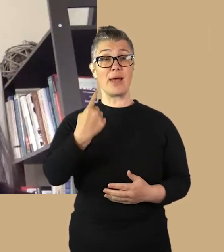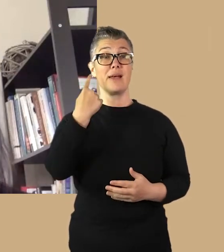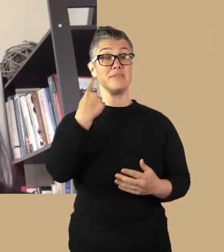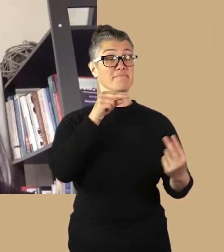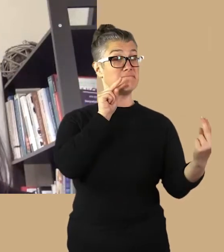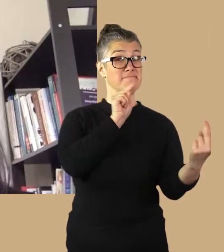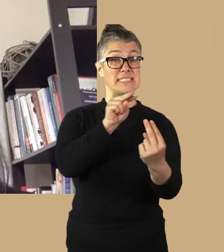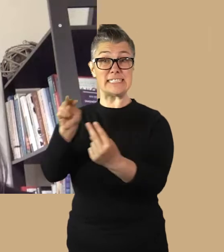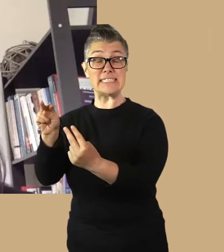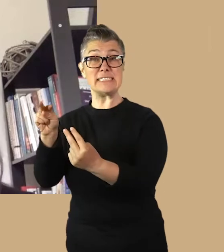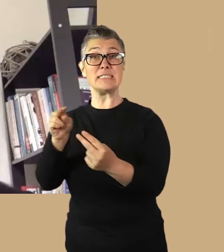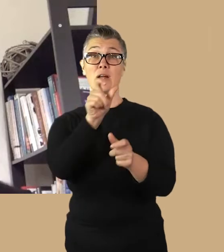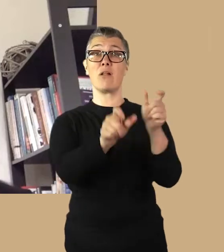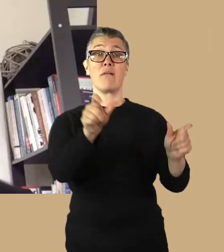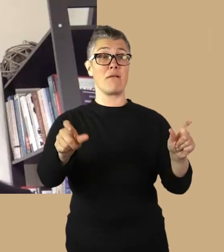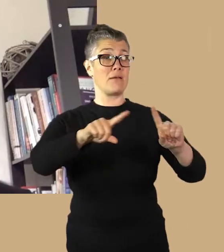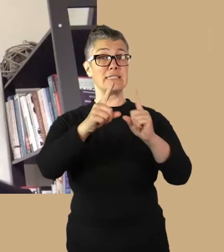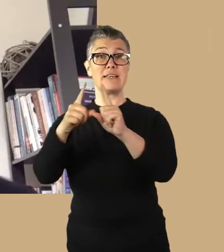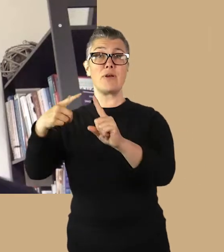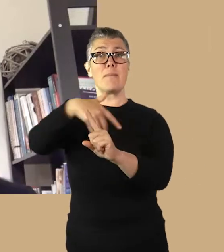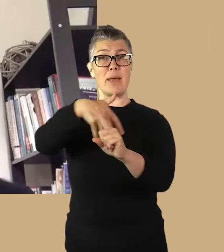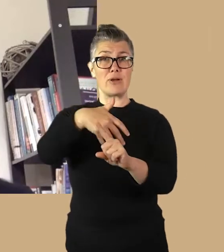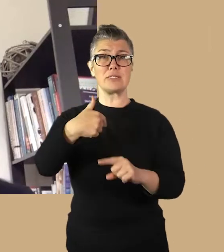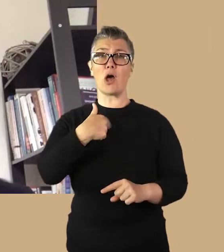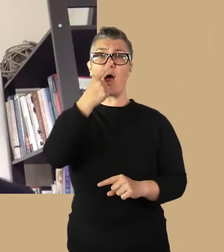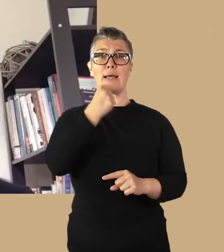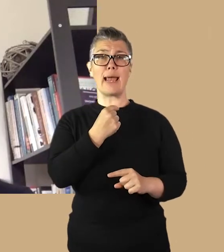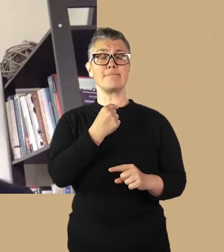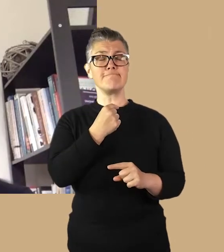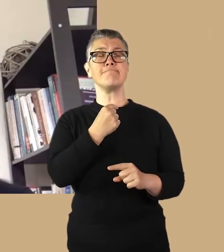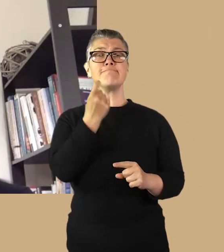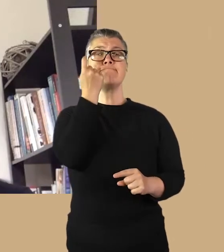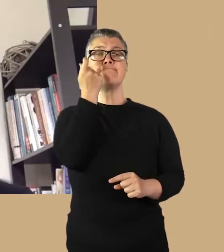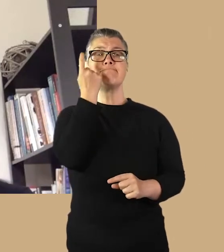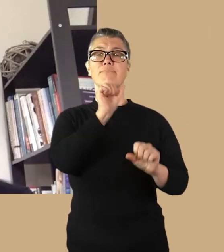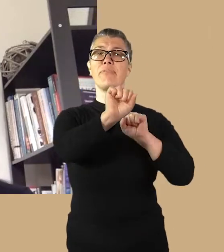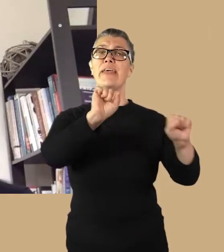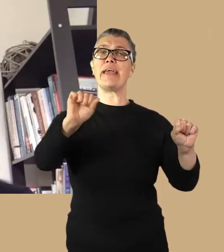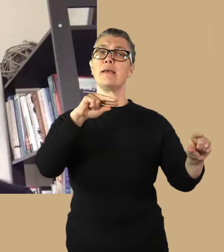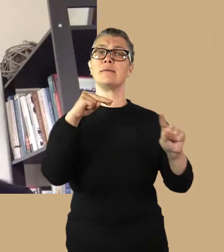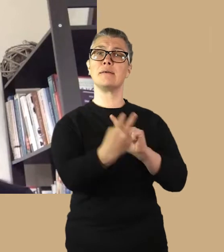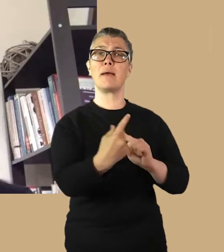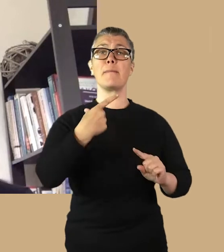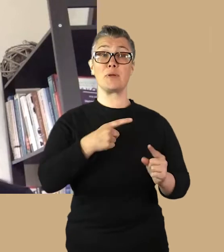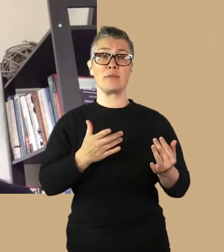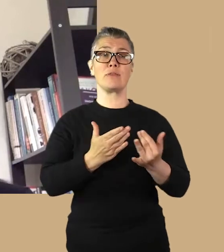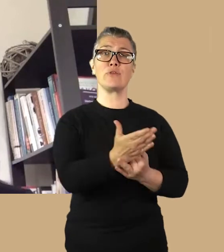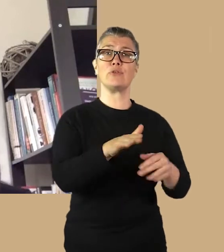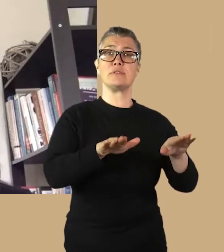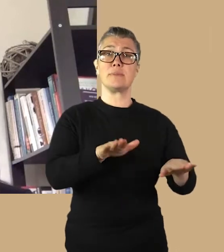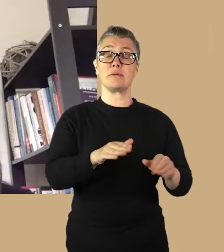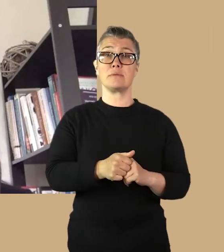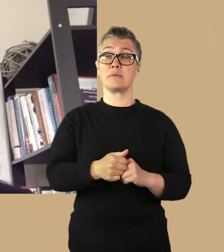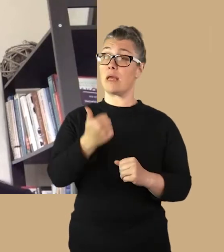of different backgrounds, but I can empathize with them, because I've gone through that, where I've